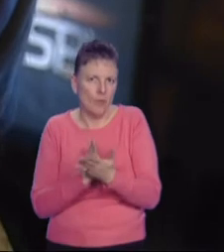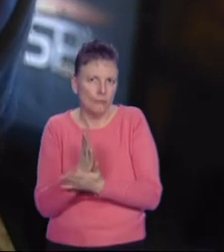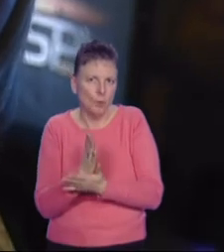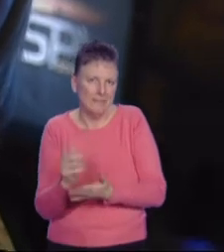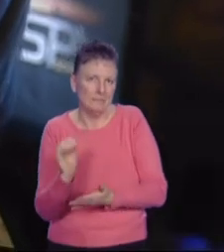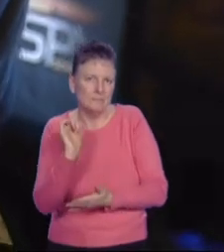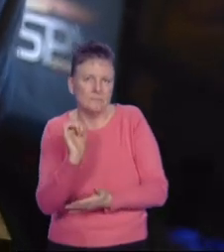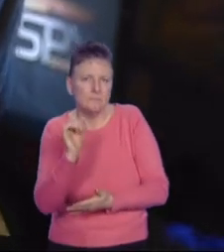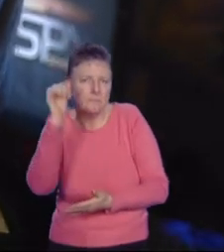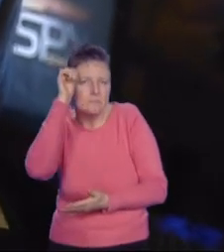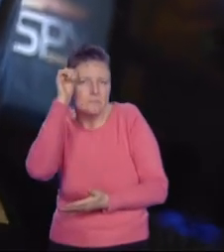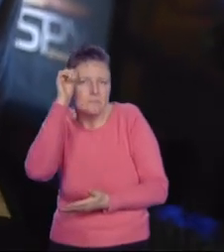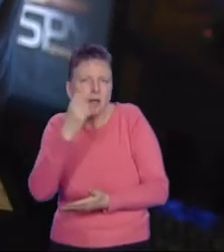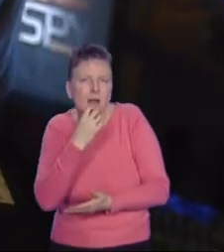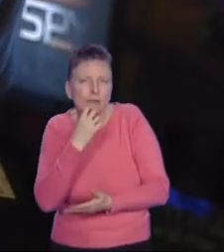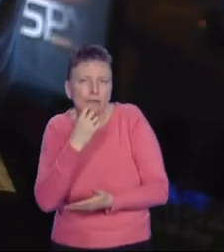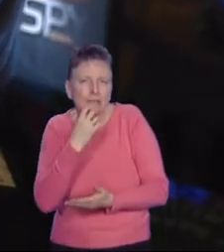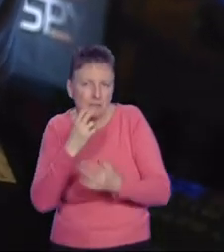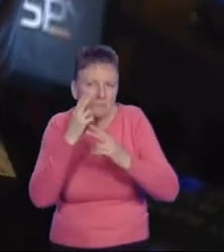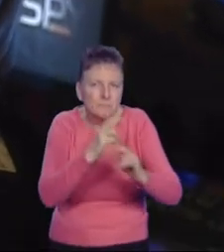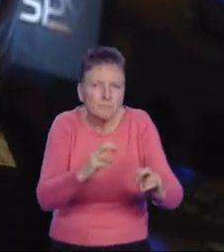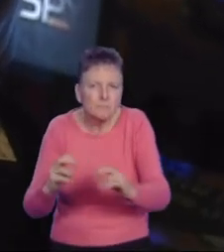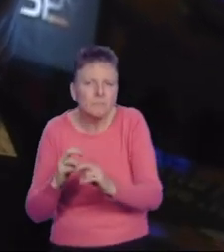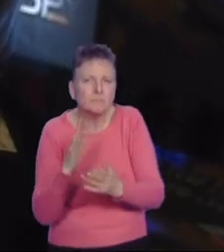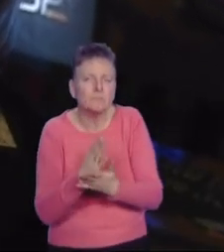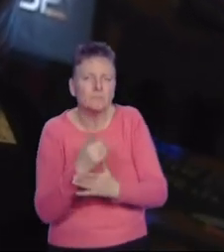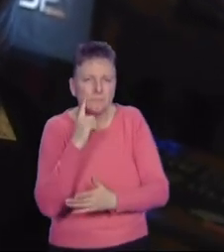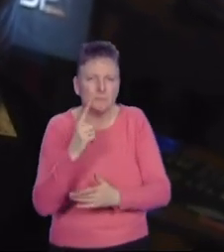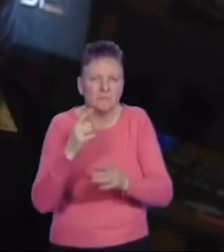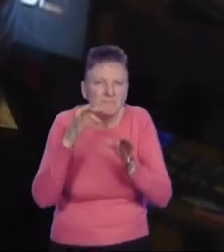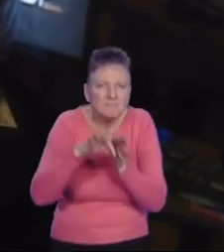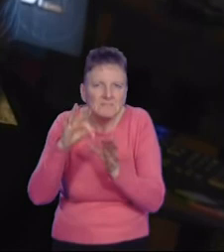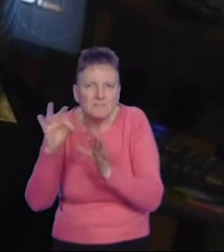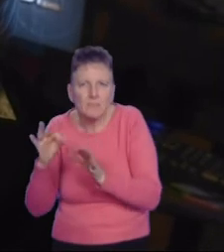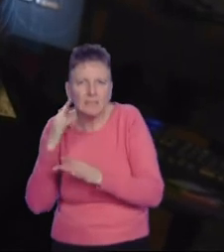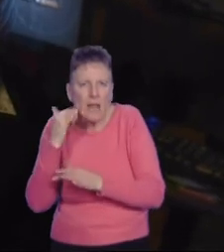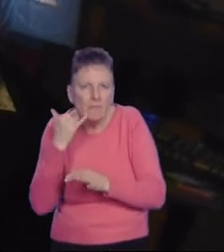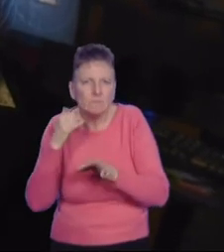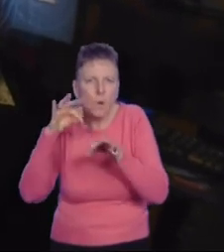now. For example, the telephone is an essential part of modern-day communication, but with the